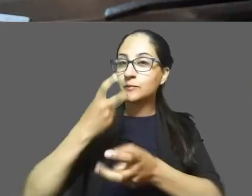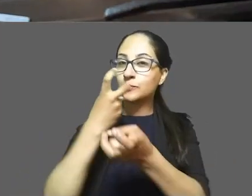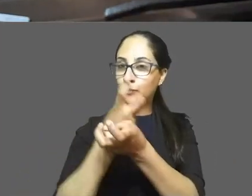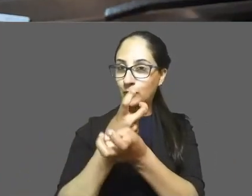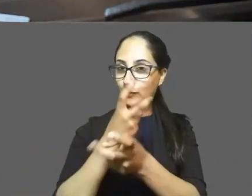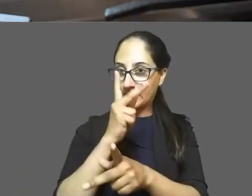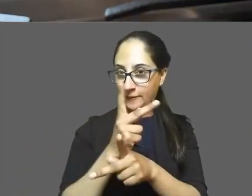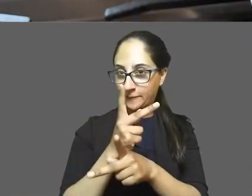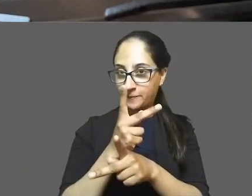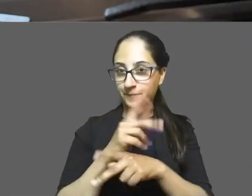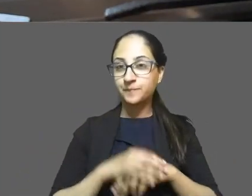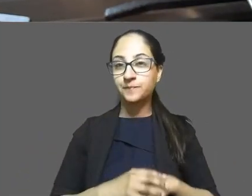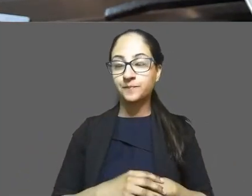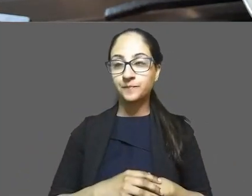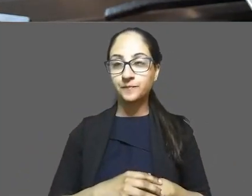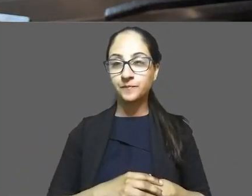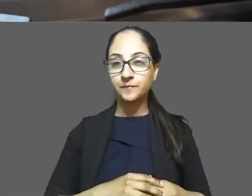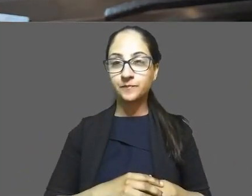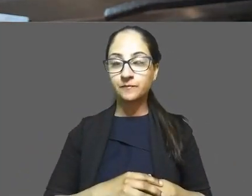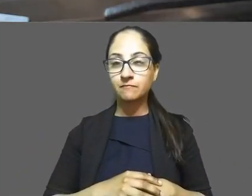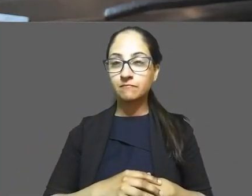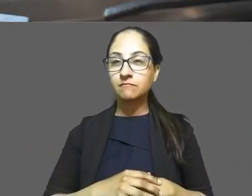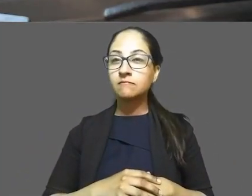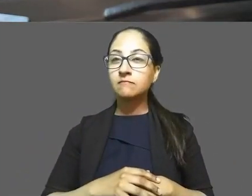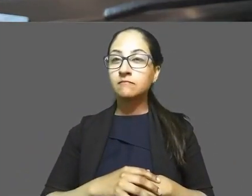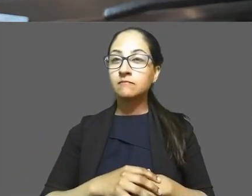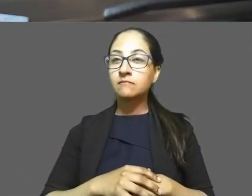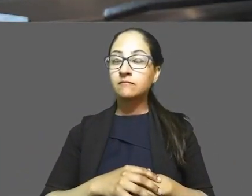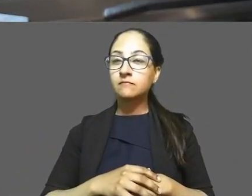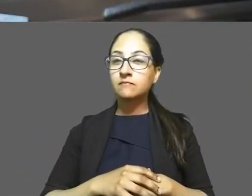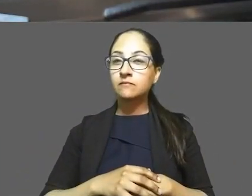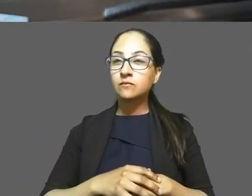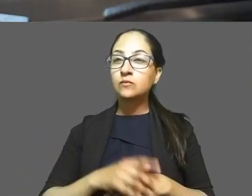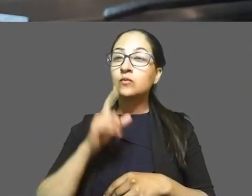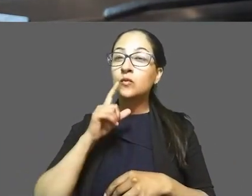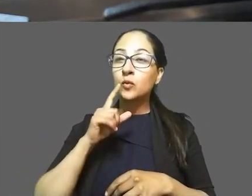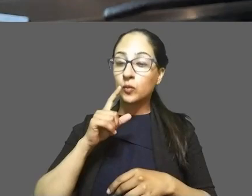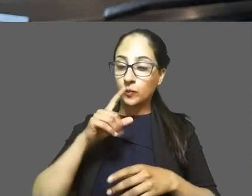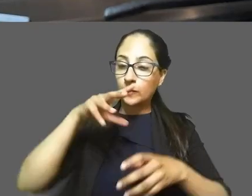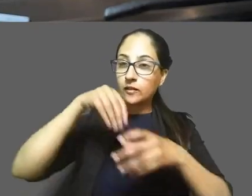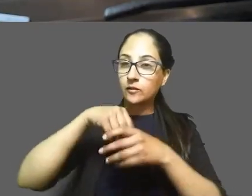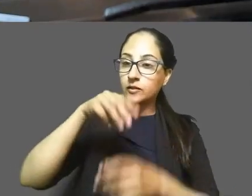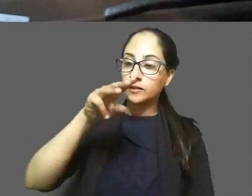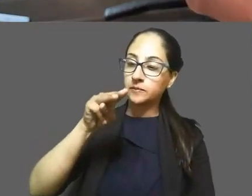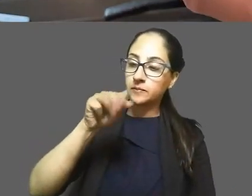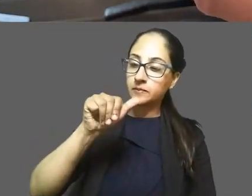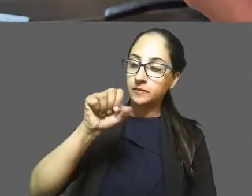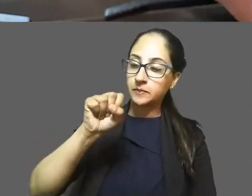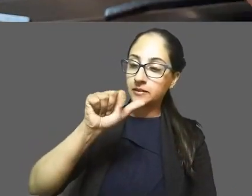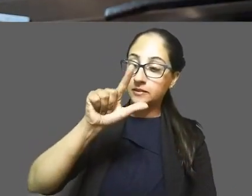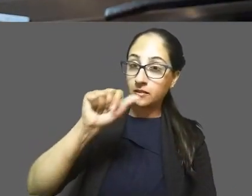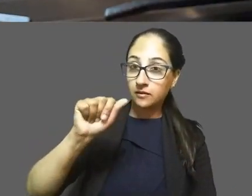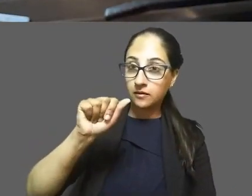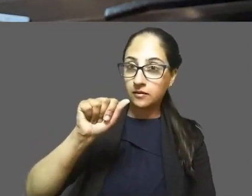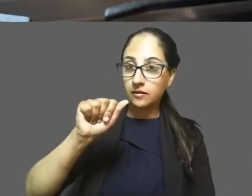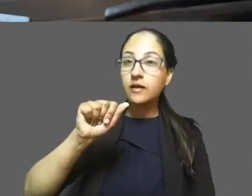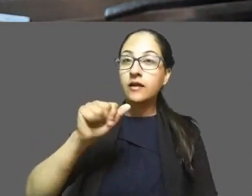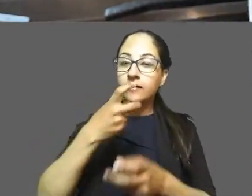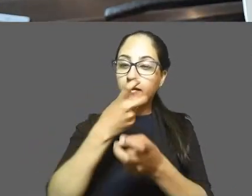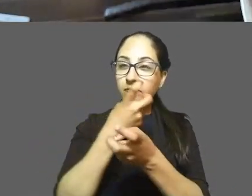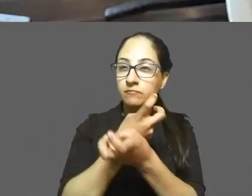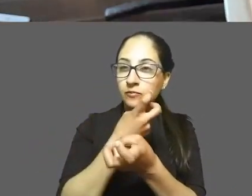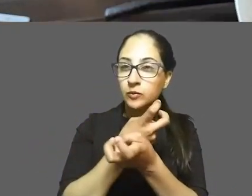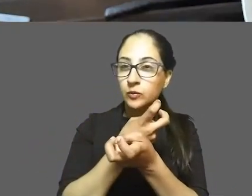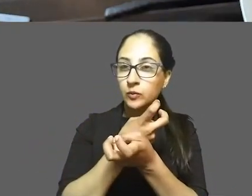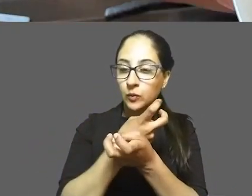traditional way to make karai chicken. You know, it absorbs a lot of the masala that we're going to be making. I